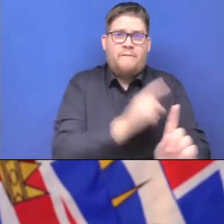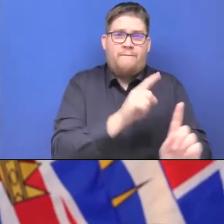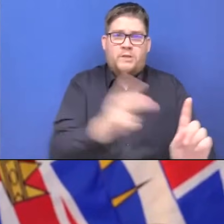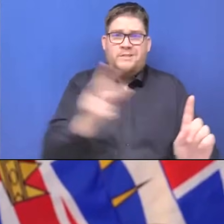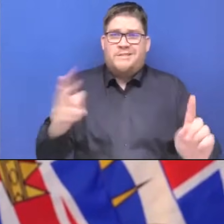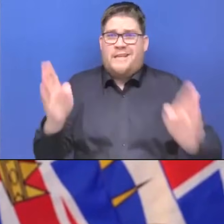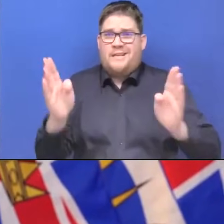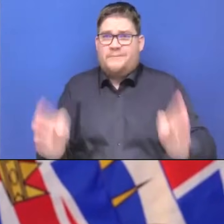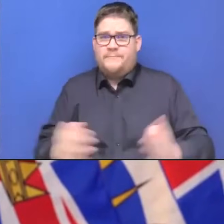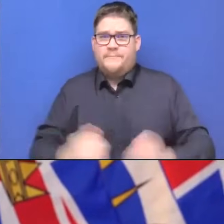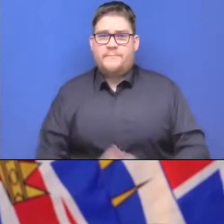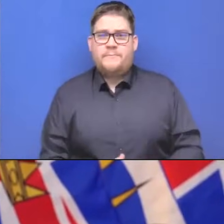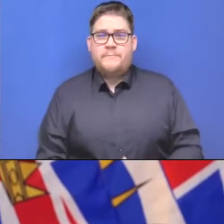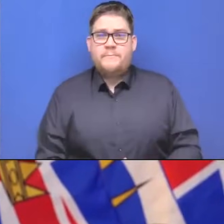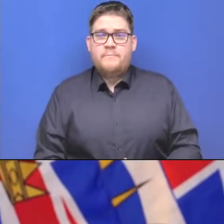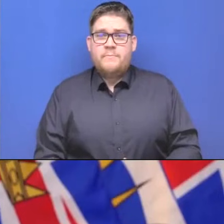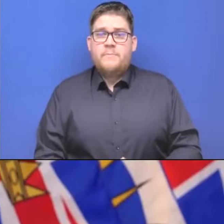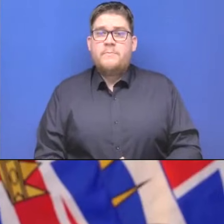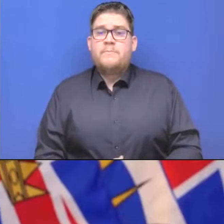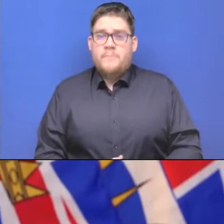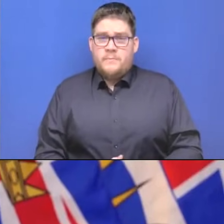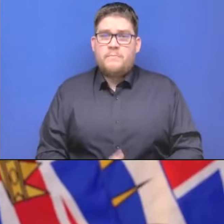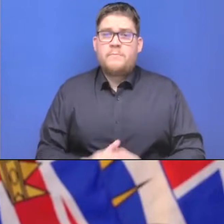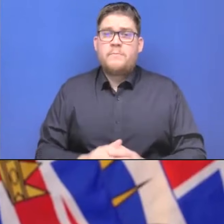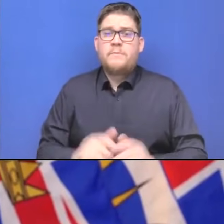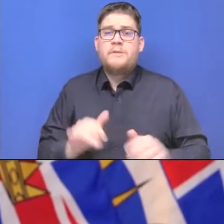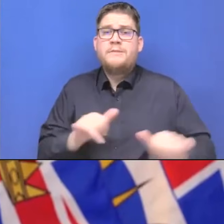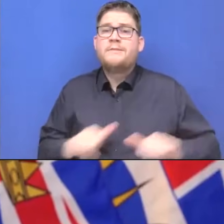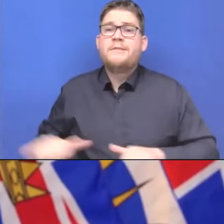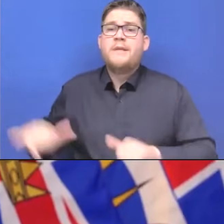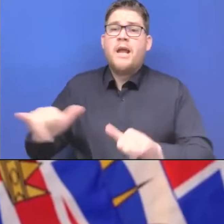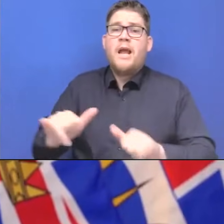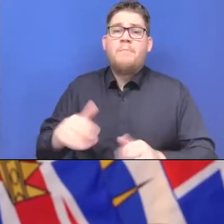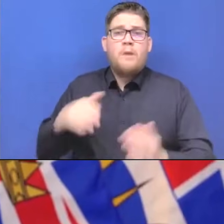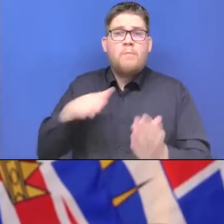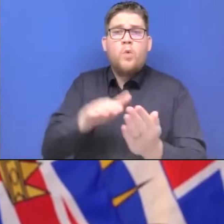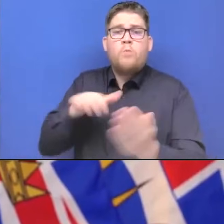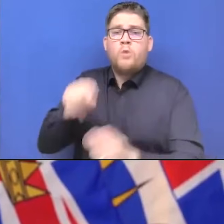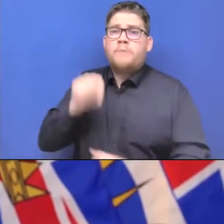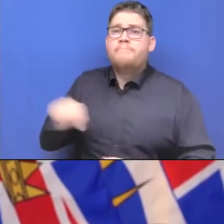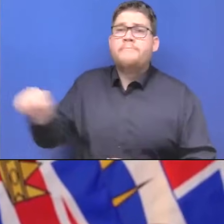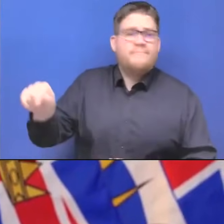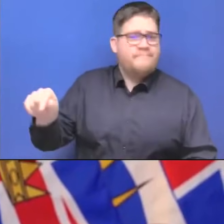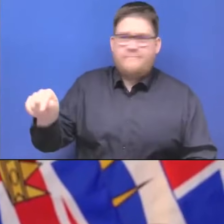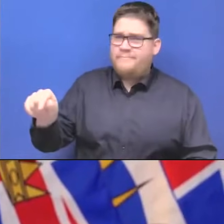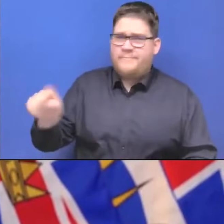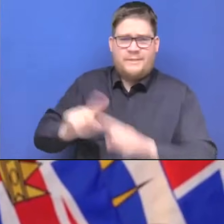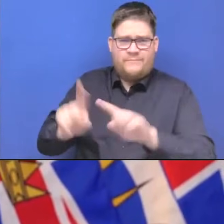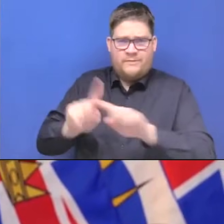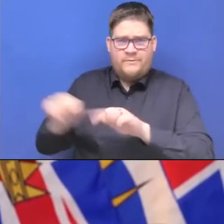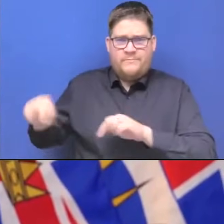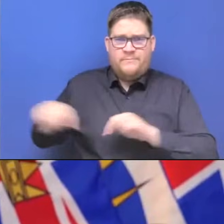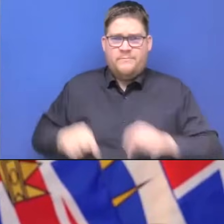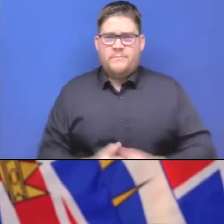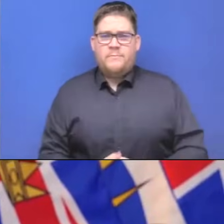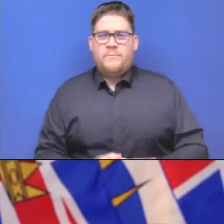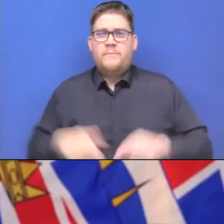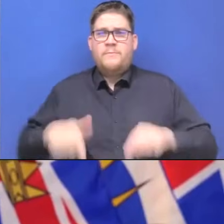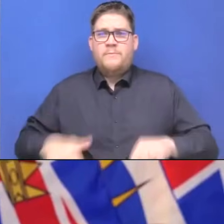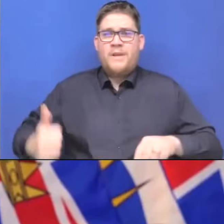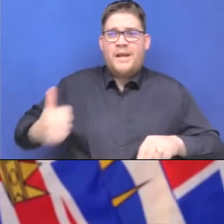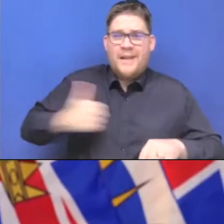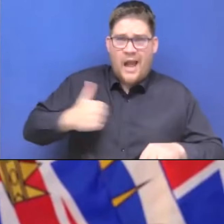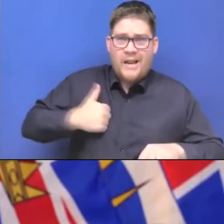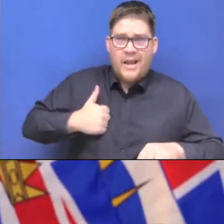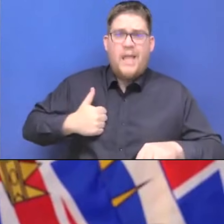means that we have to look at what is happening at other places around the world and in Canada in the light of how our program has rolled out here